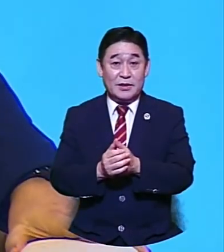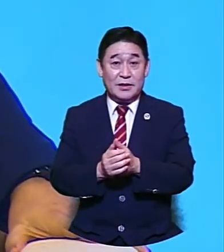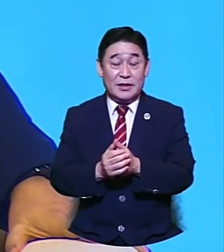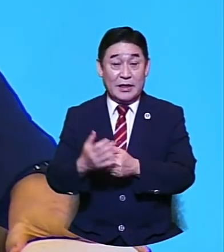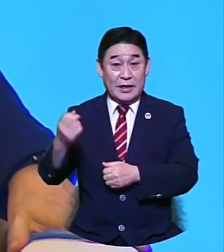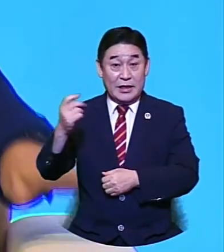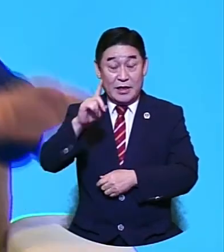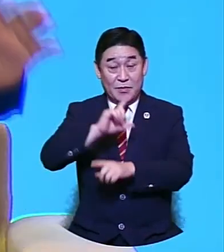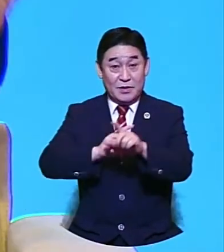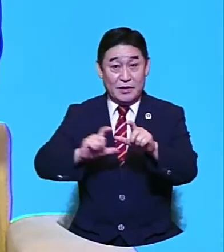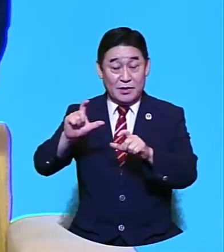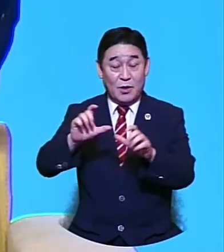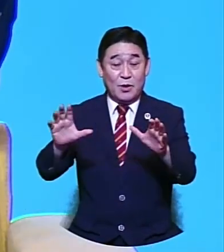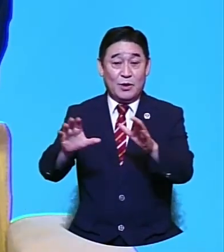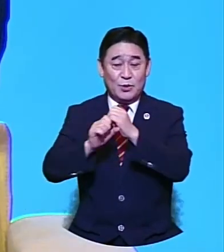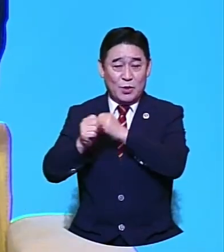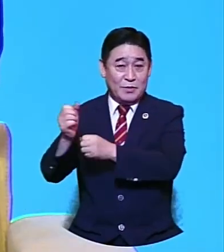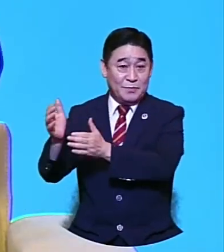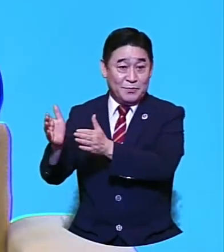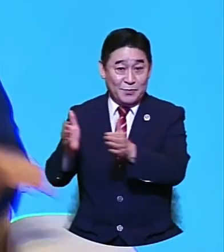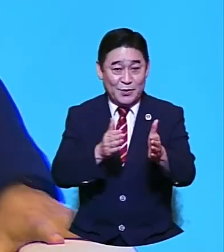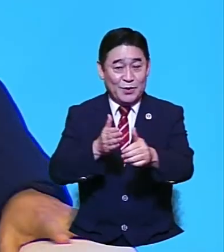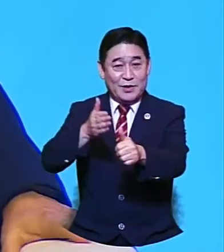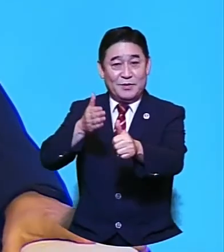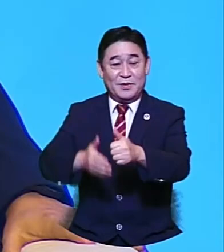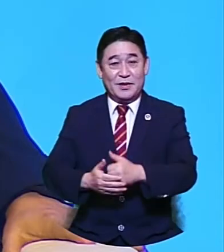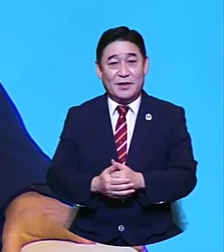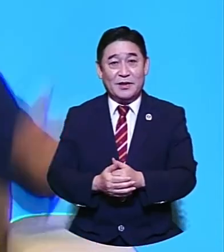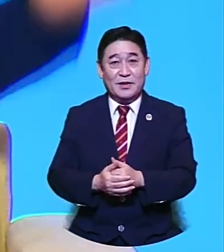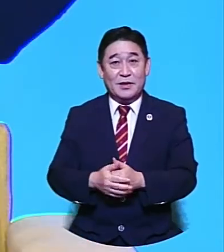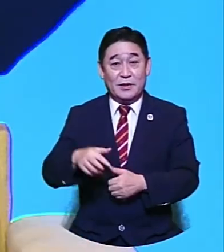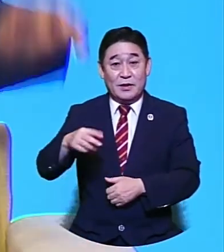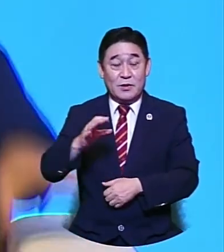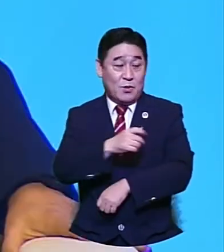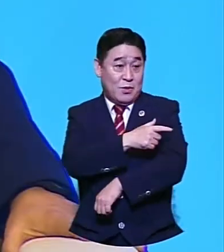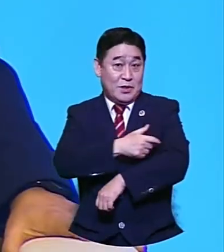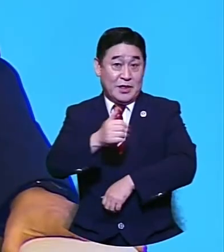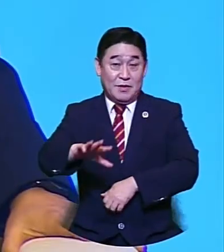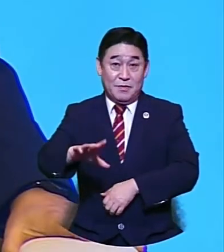of discussion. Let's start from Mr. Song. I think.